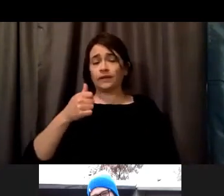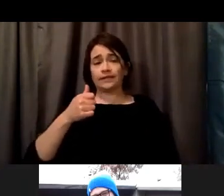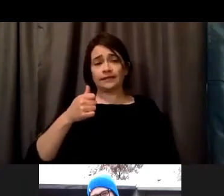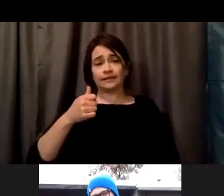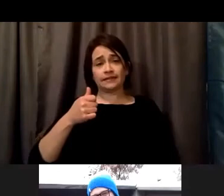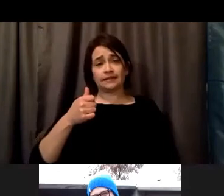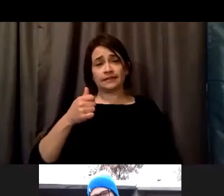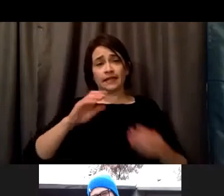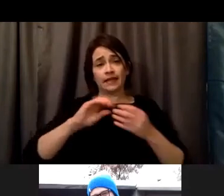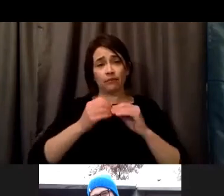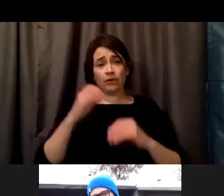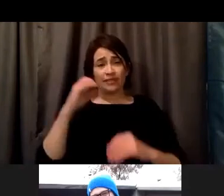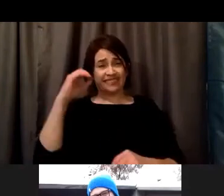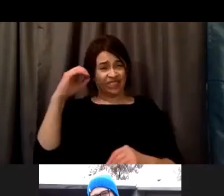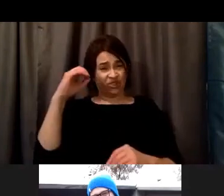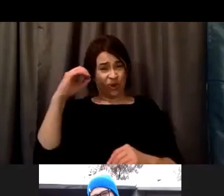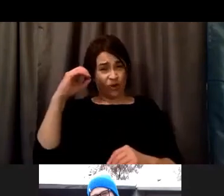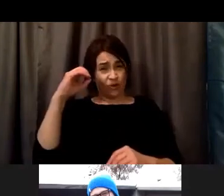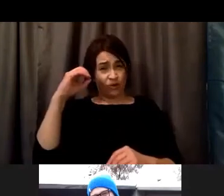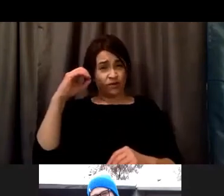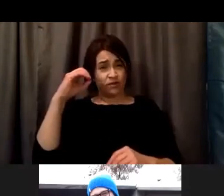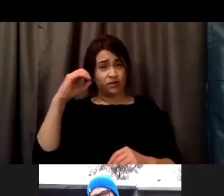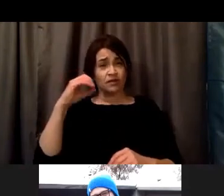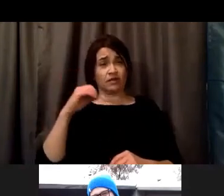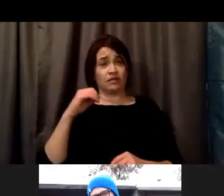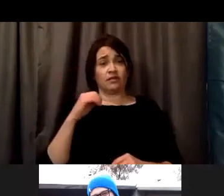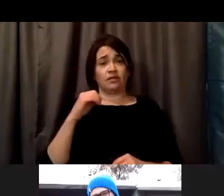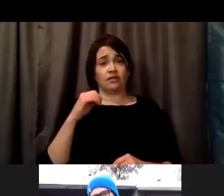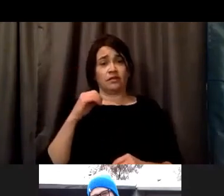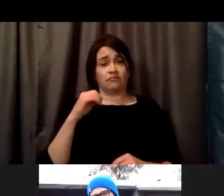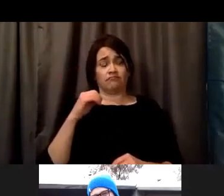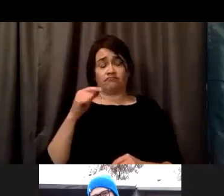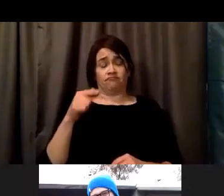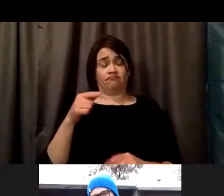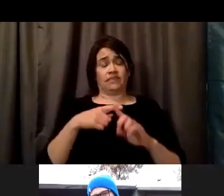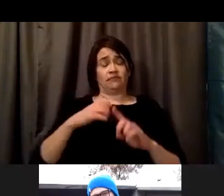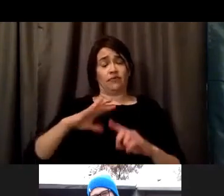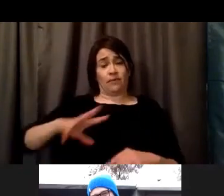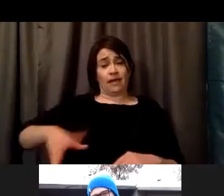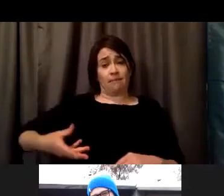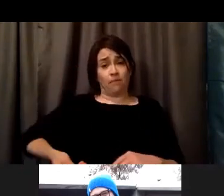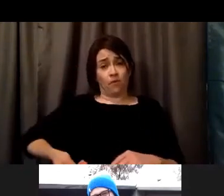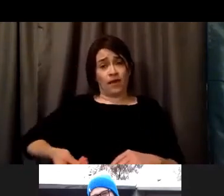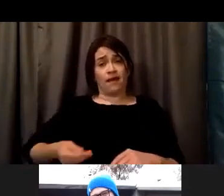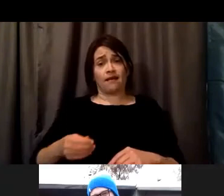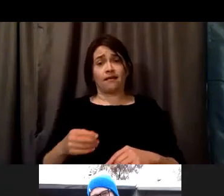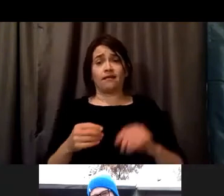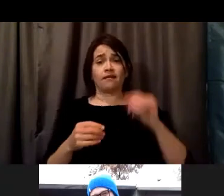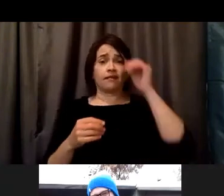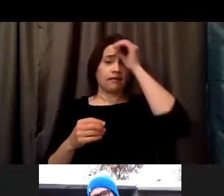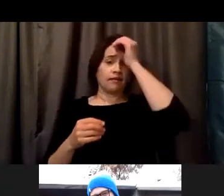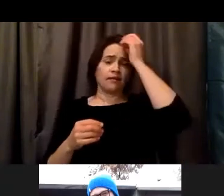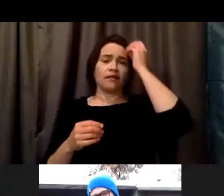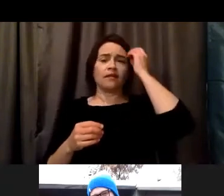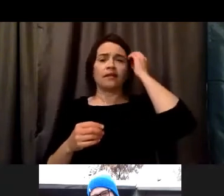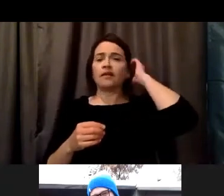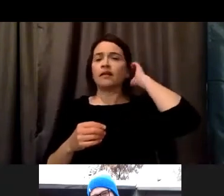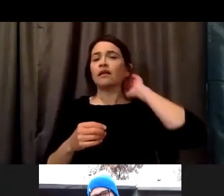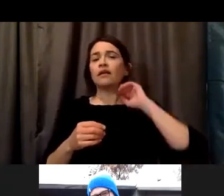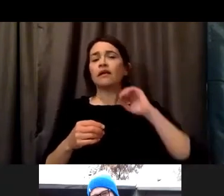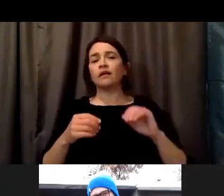in Cambodia. The number 0 as a placeholder, as a decimal point, is the number 506,